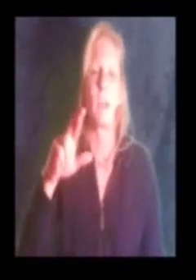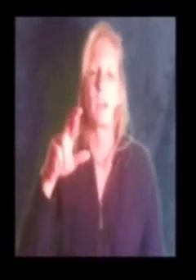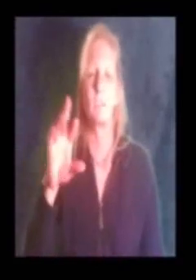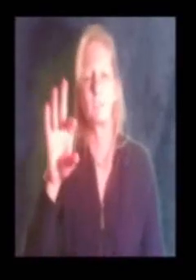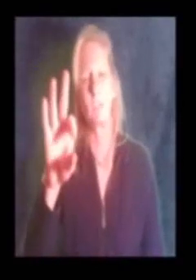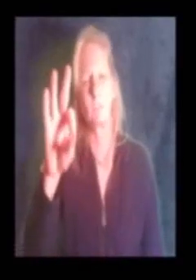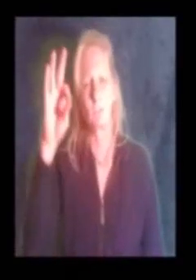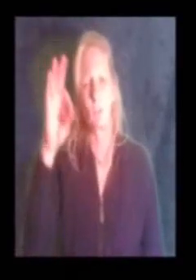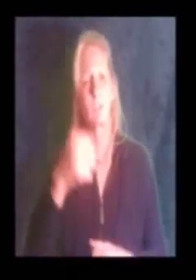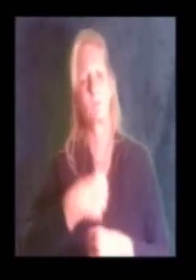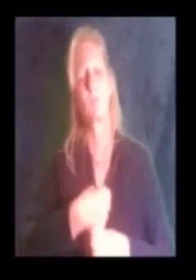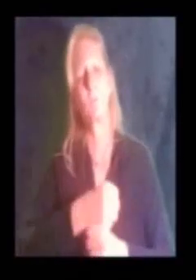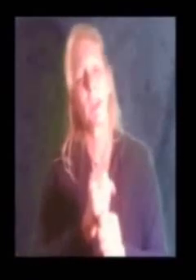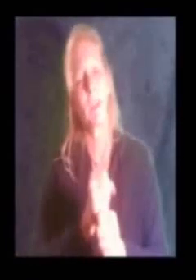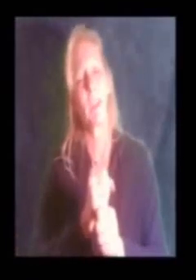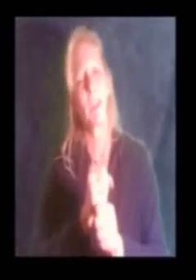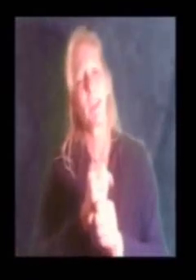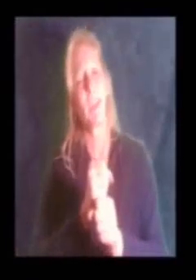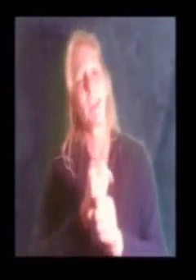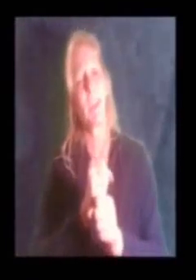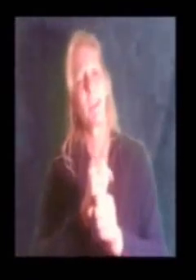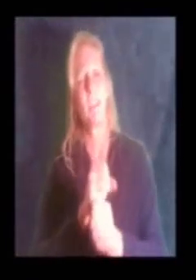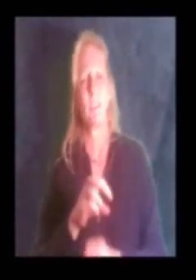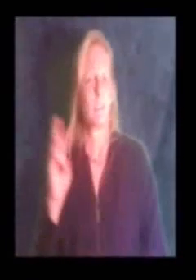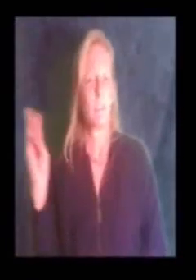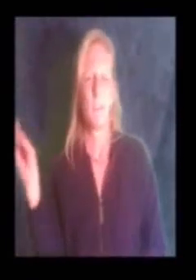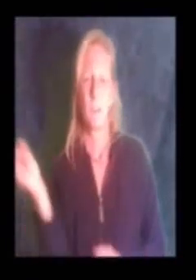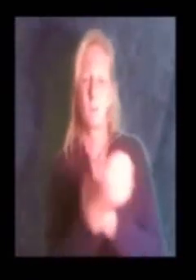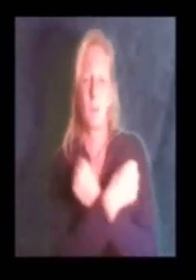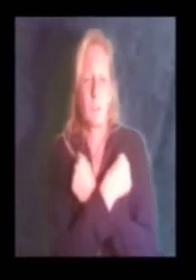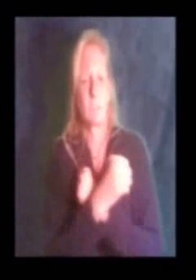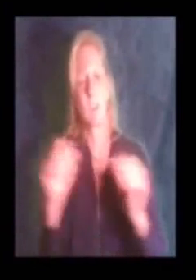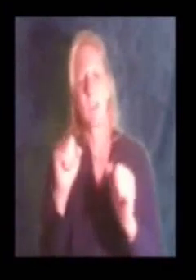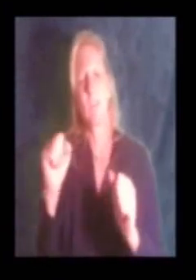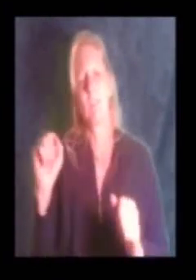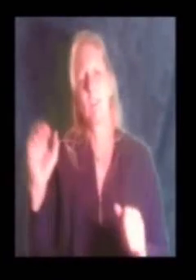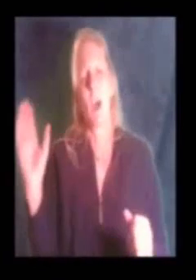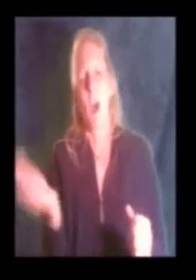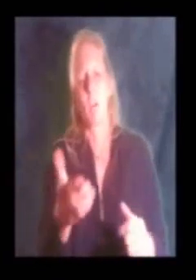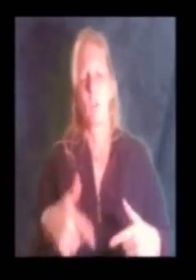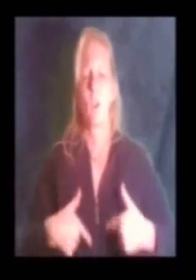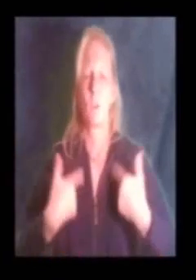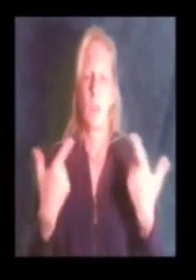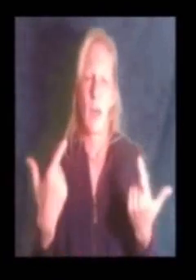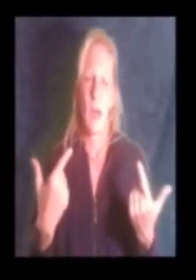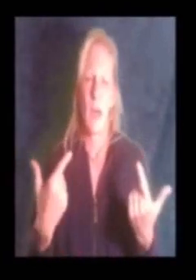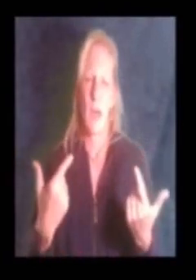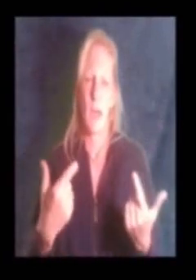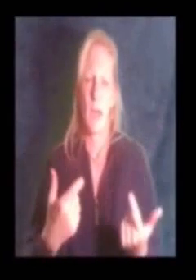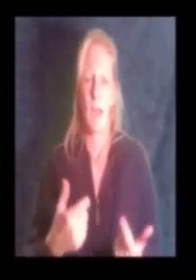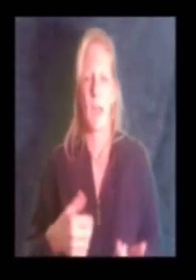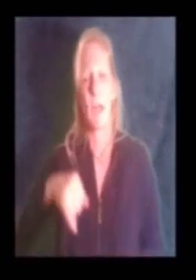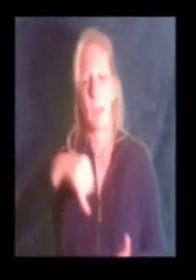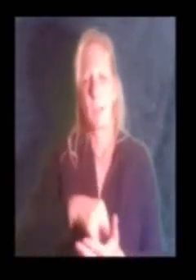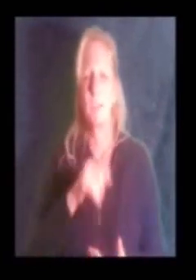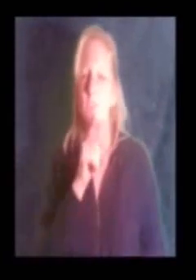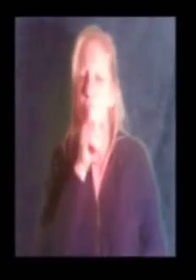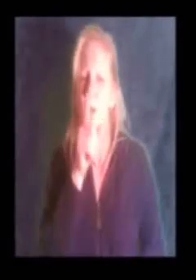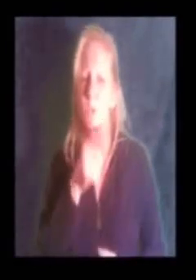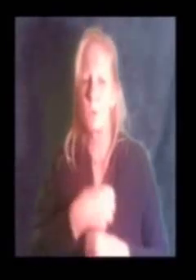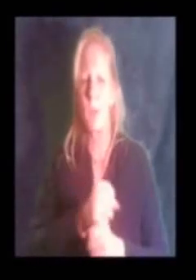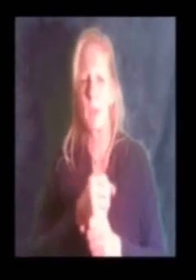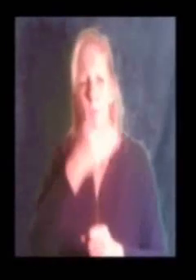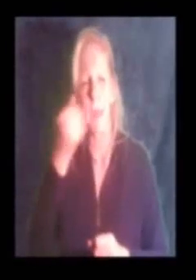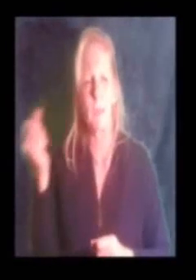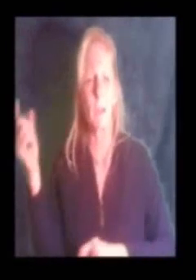There's a choice we're making We're saving our own lives It's true, we'll